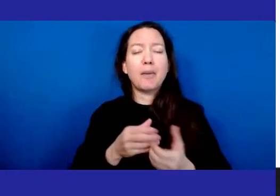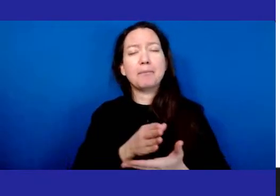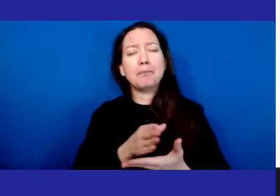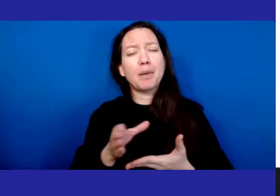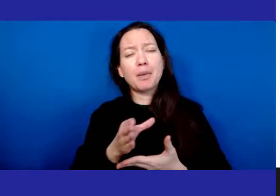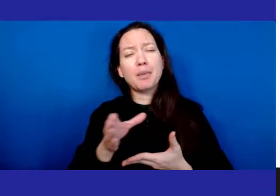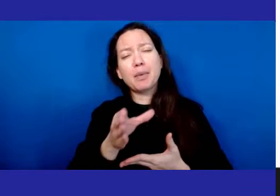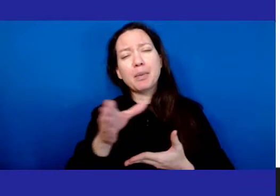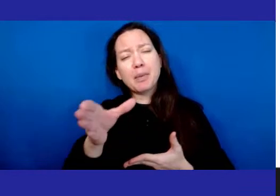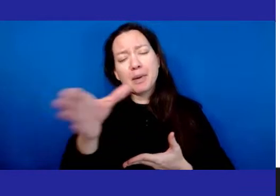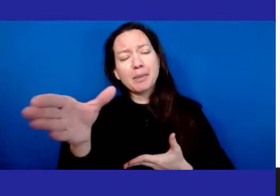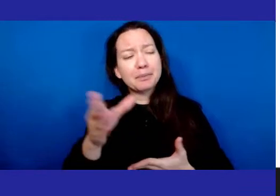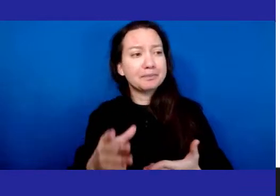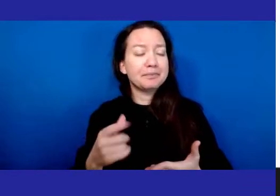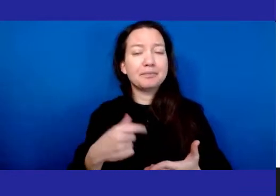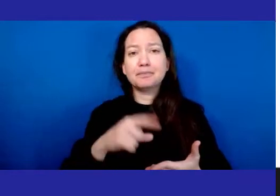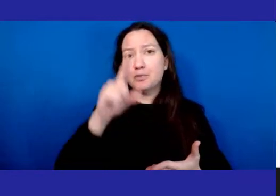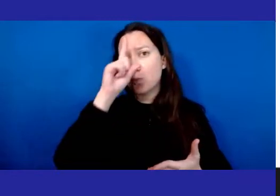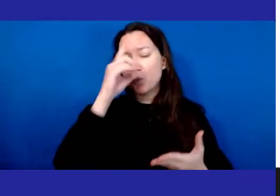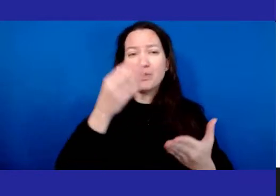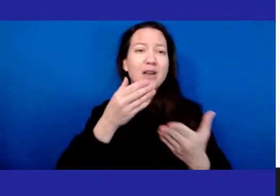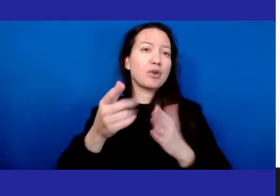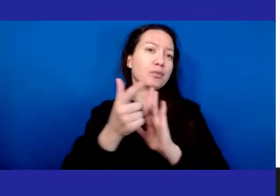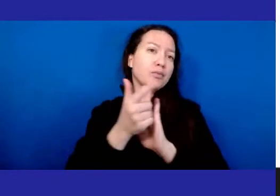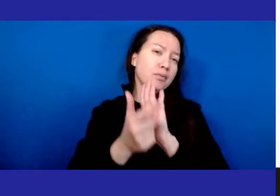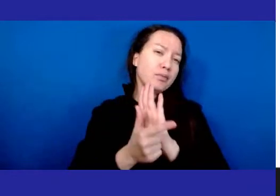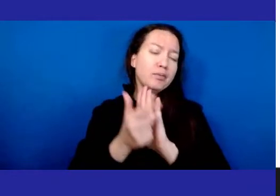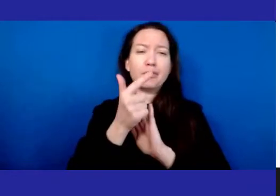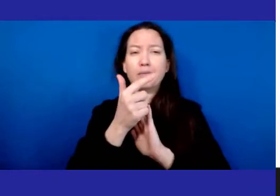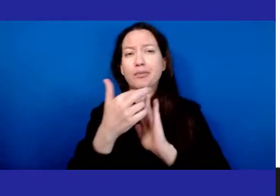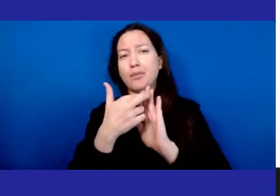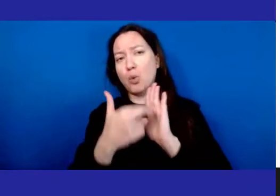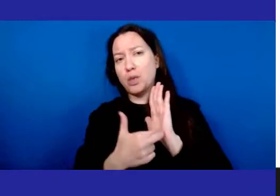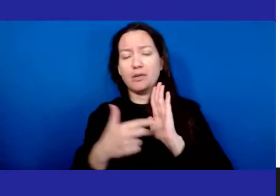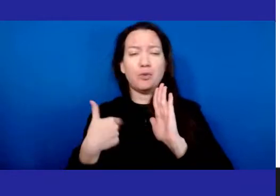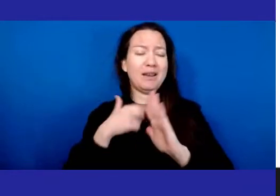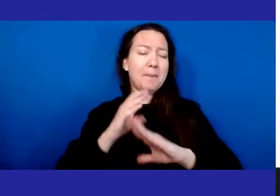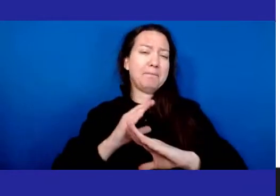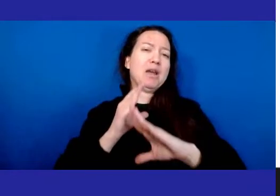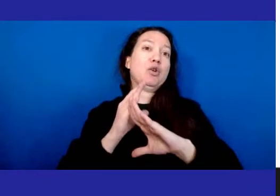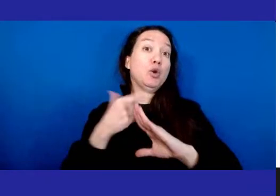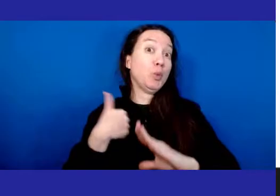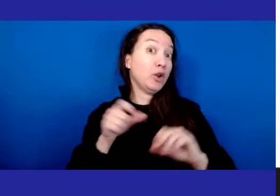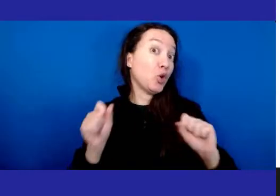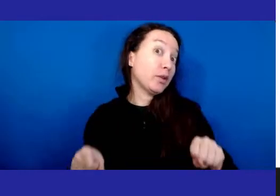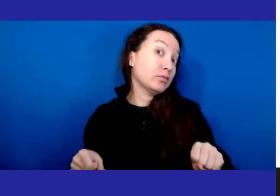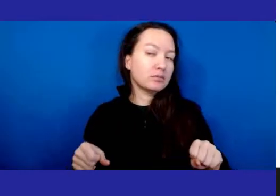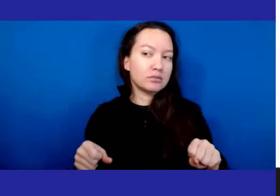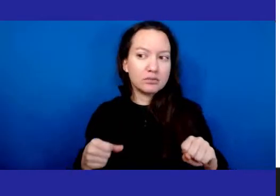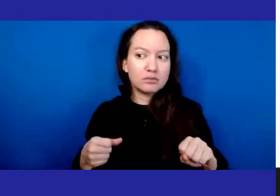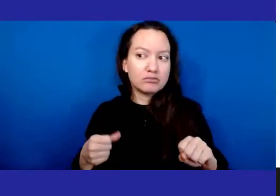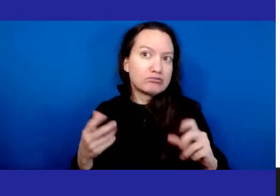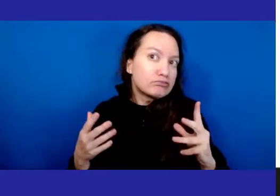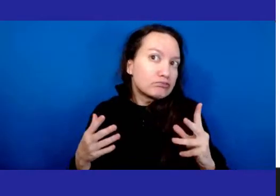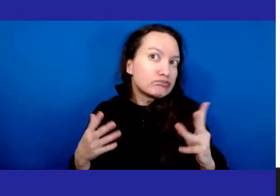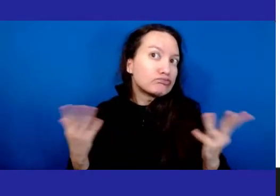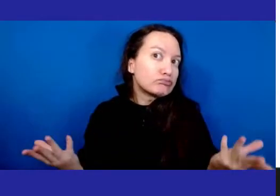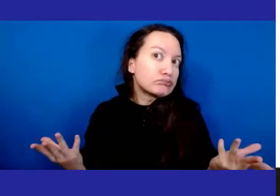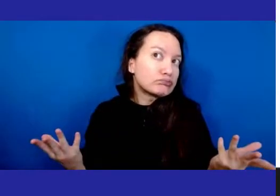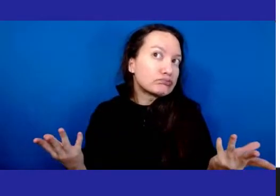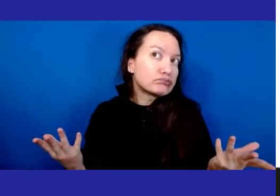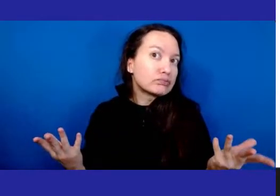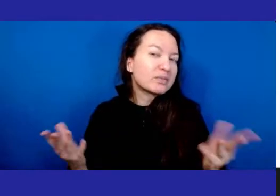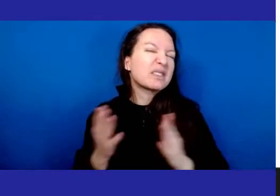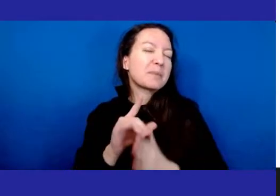where whatever the regulations are that are barriers, that maybe we can, you know, have maybe some legislators